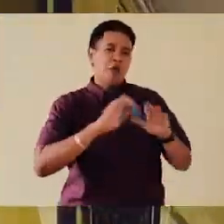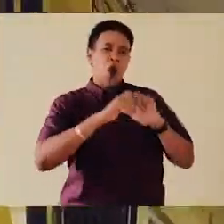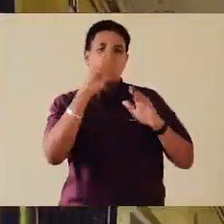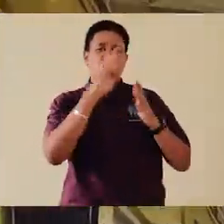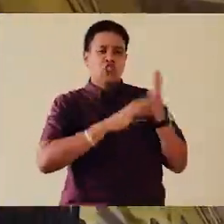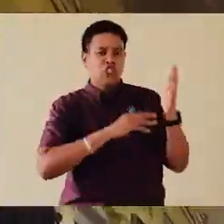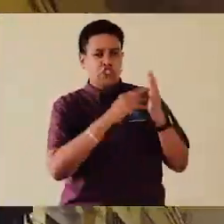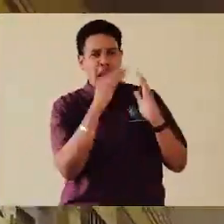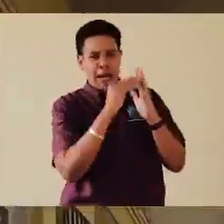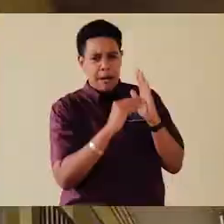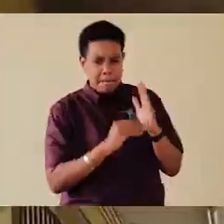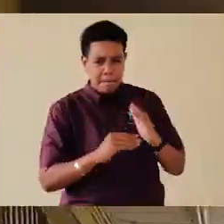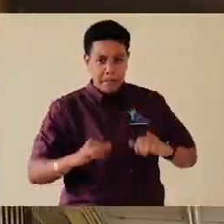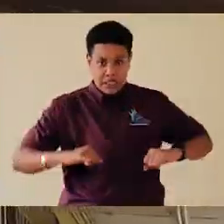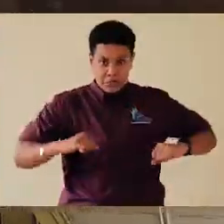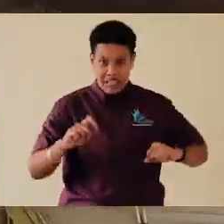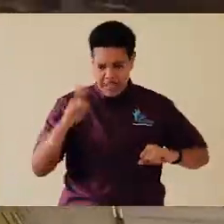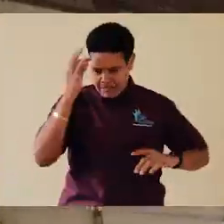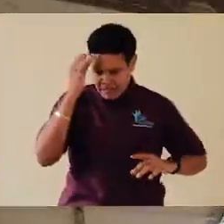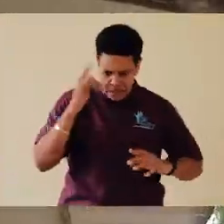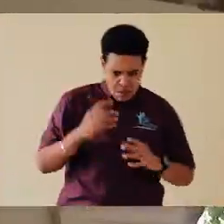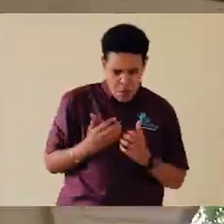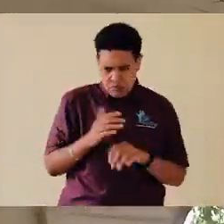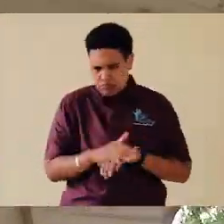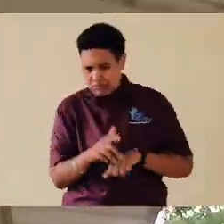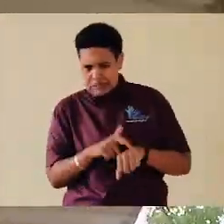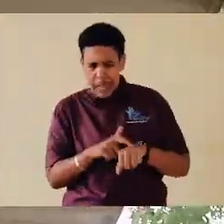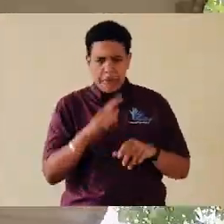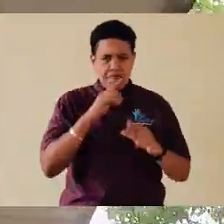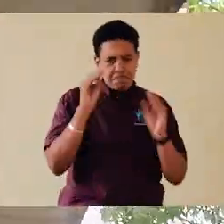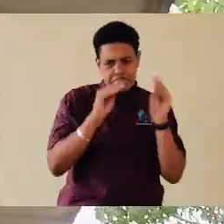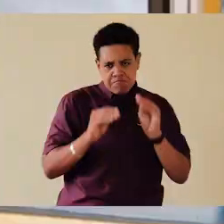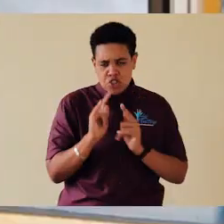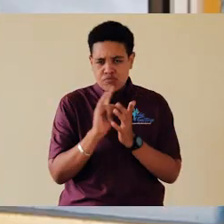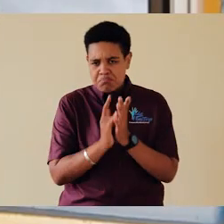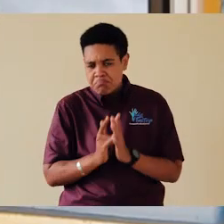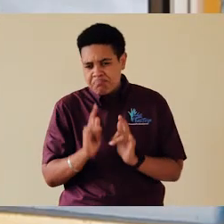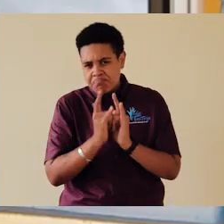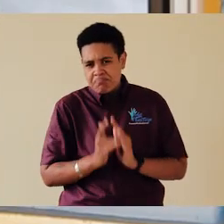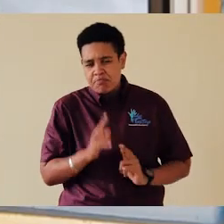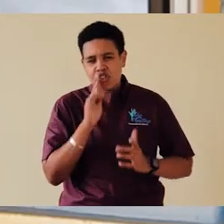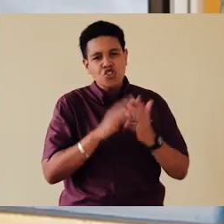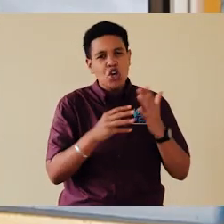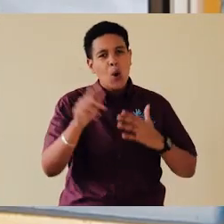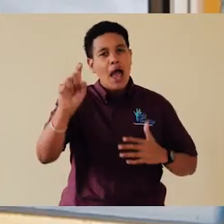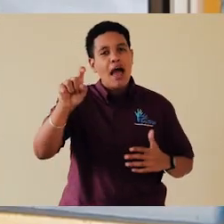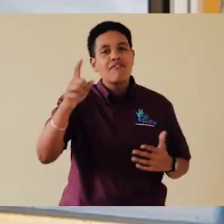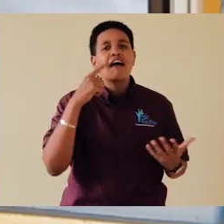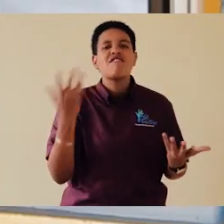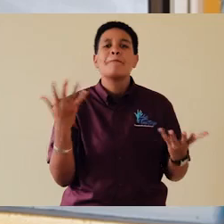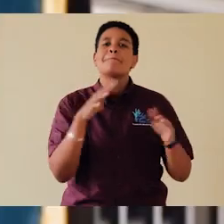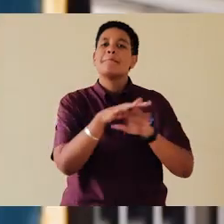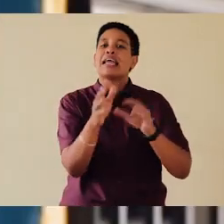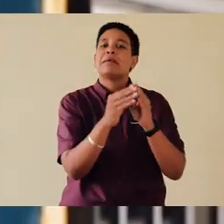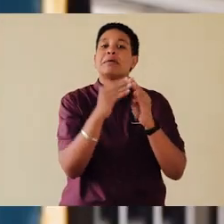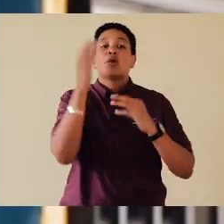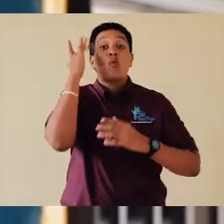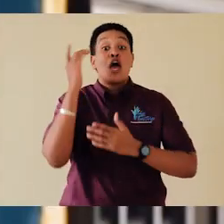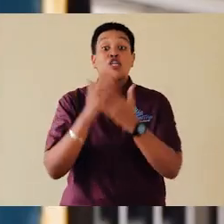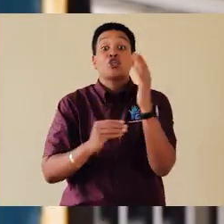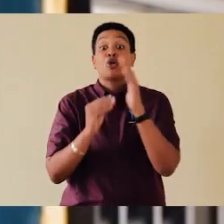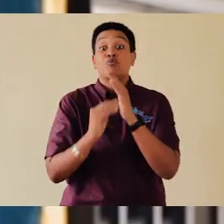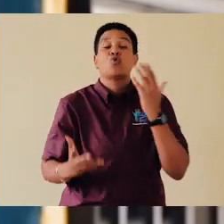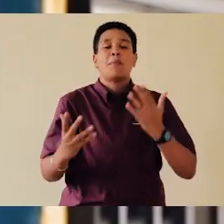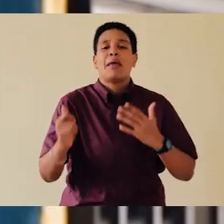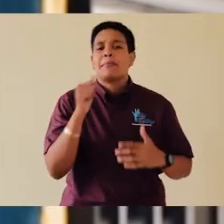how you schedule and the space that you have to work with. Additionally, you can have blended meeting because some